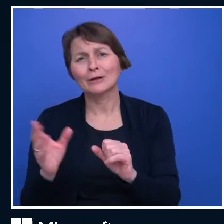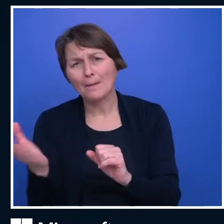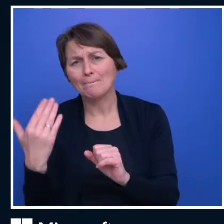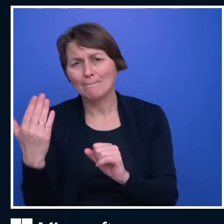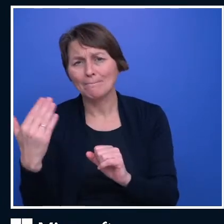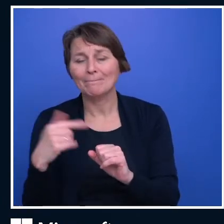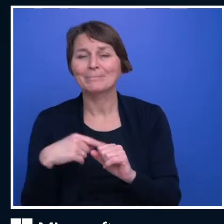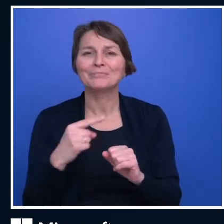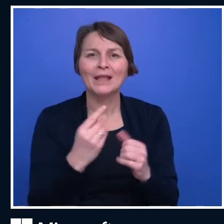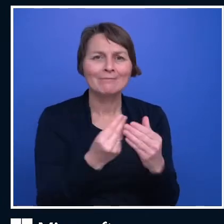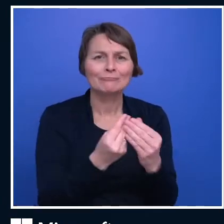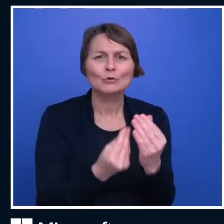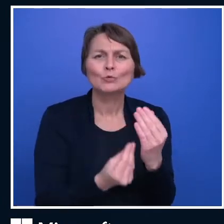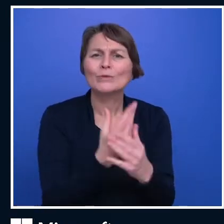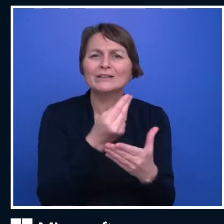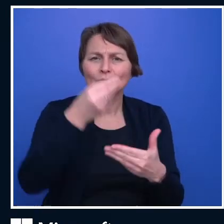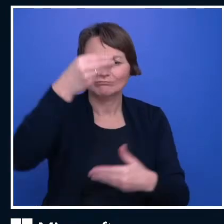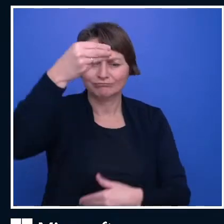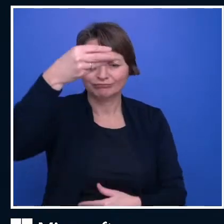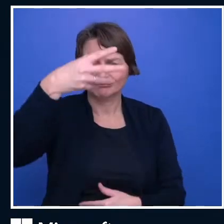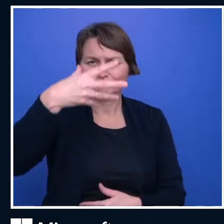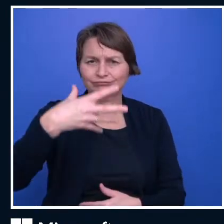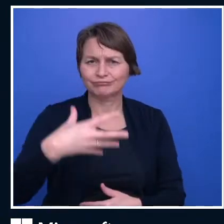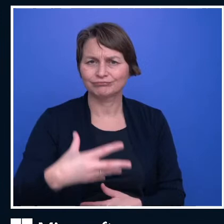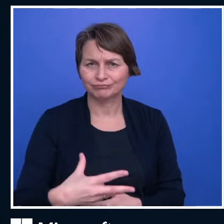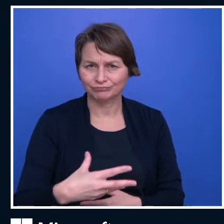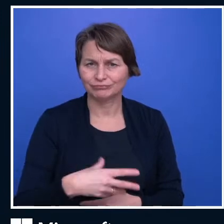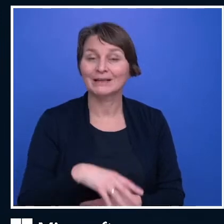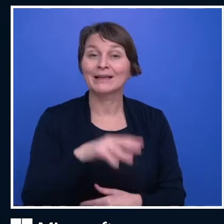resources page. So it is